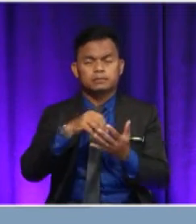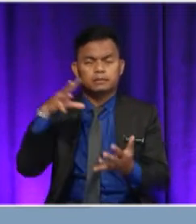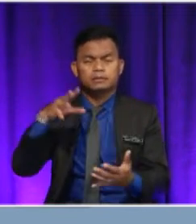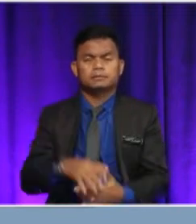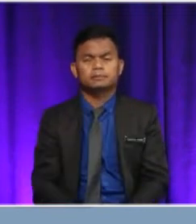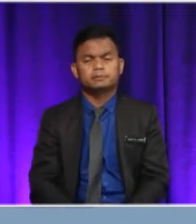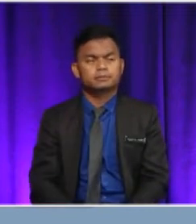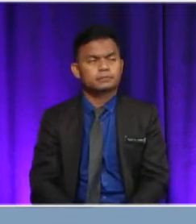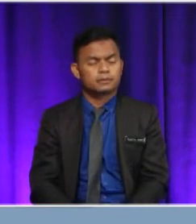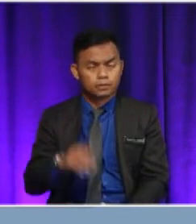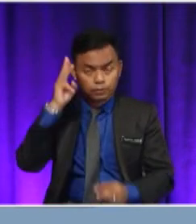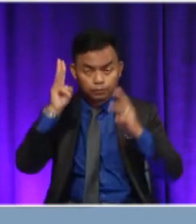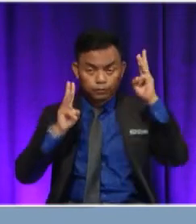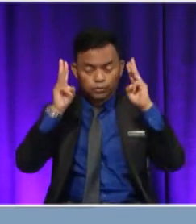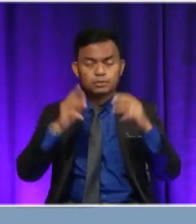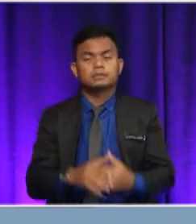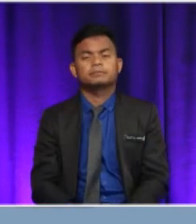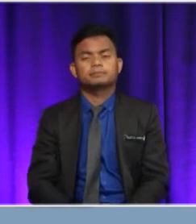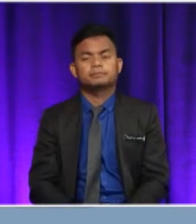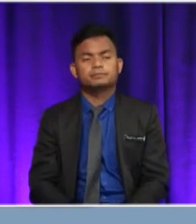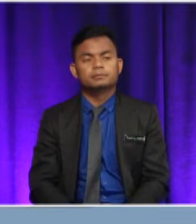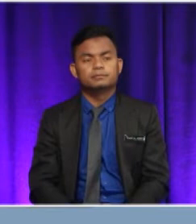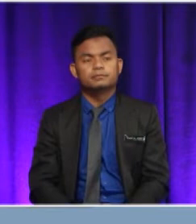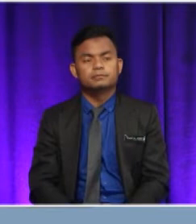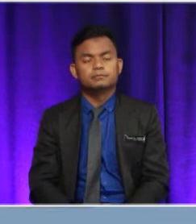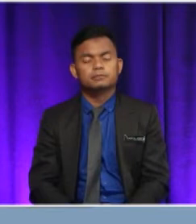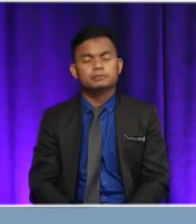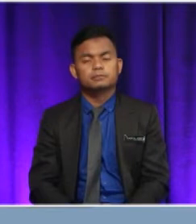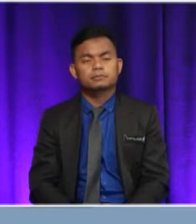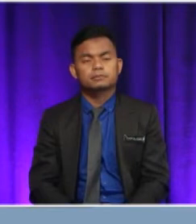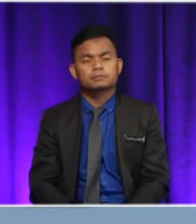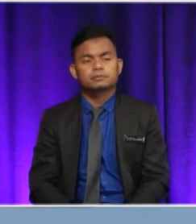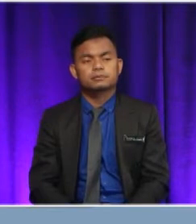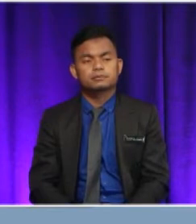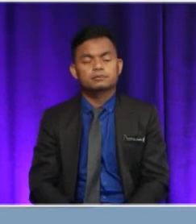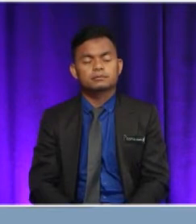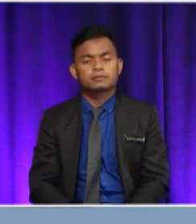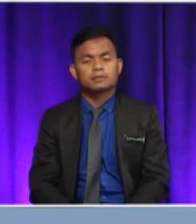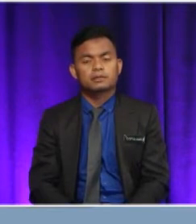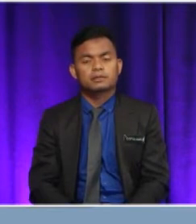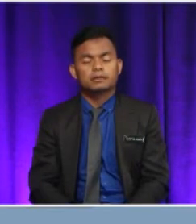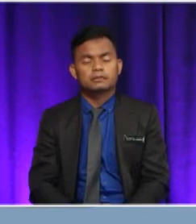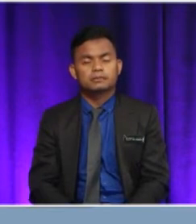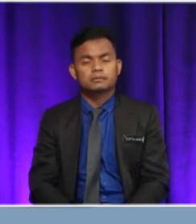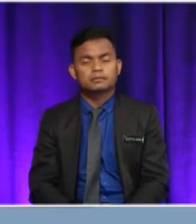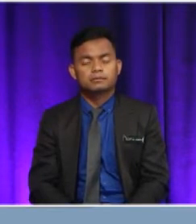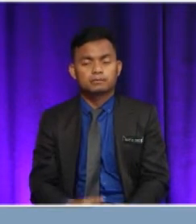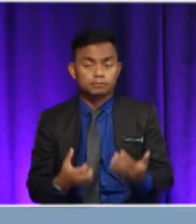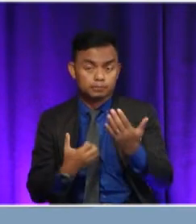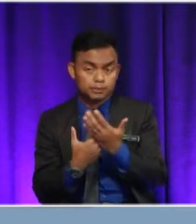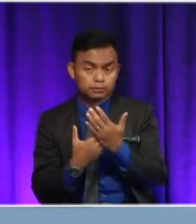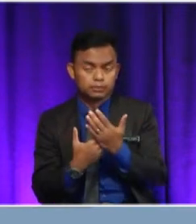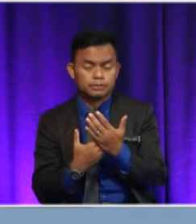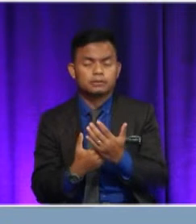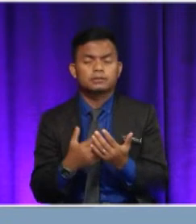Adriana? So as what Adriana stated, the option C, the batteries weighed 40 kg,